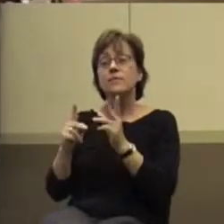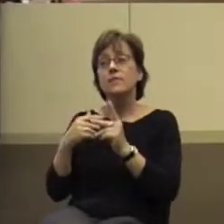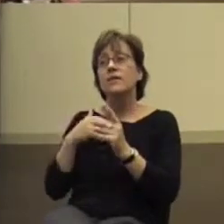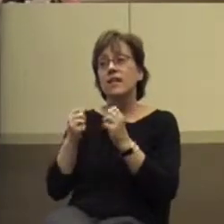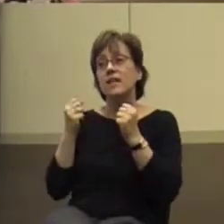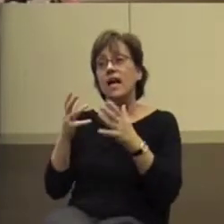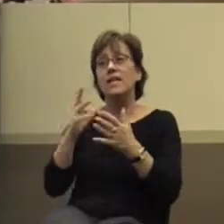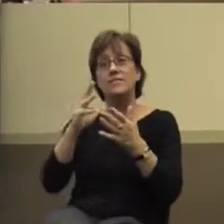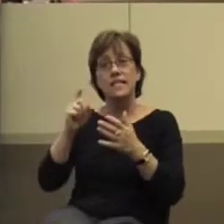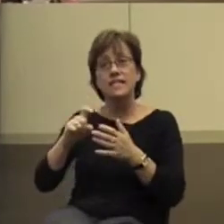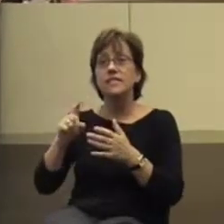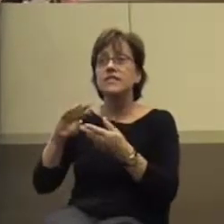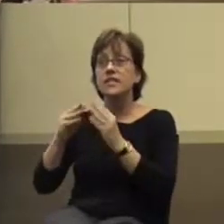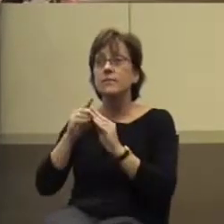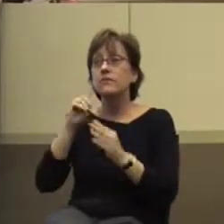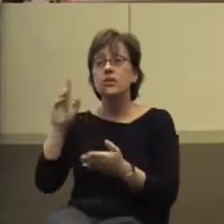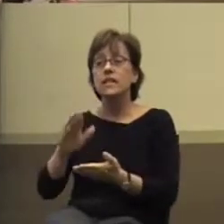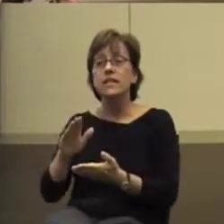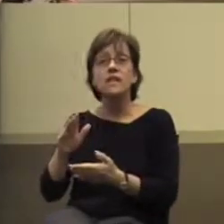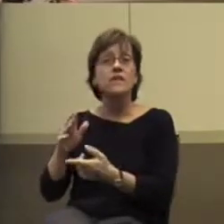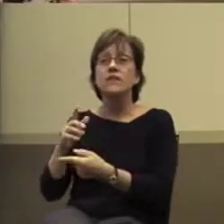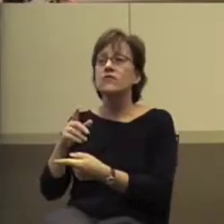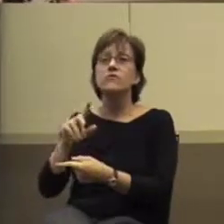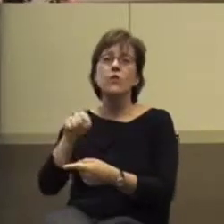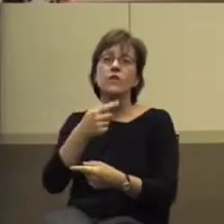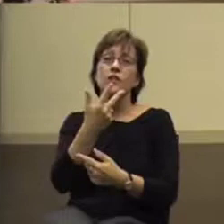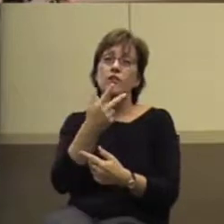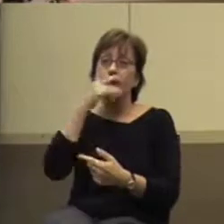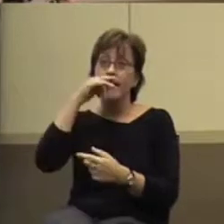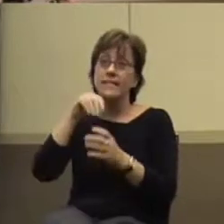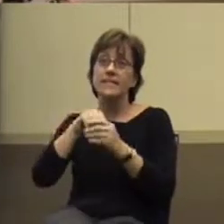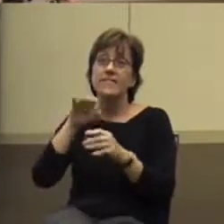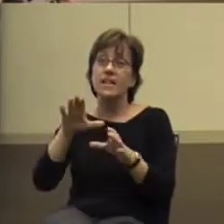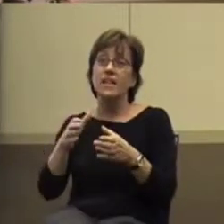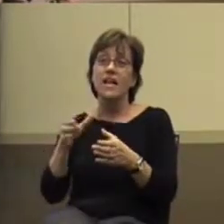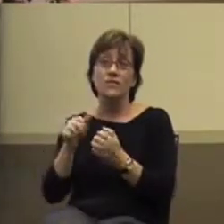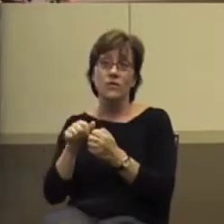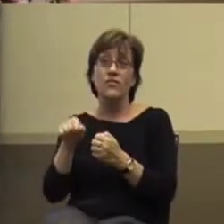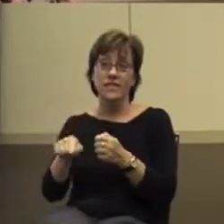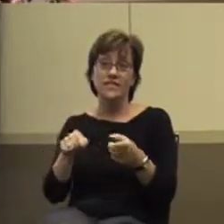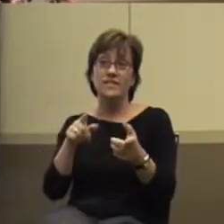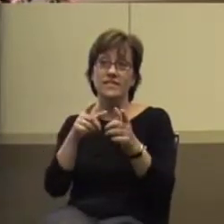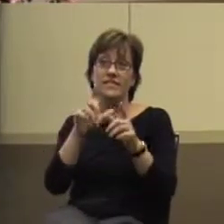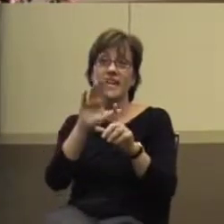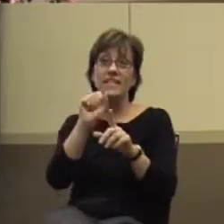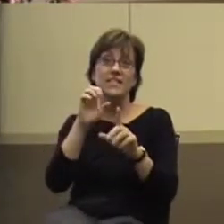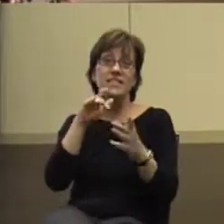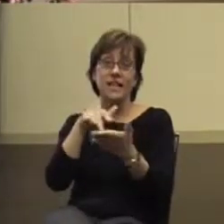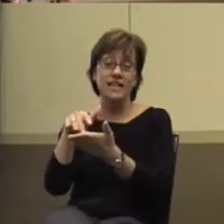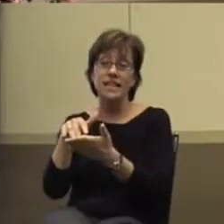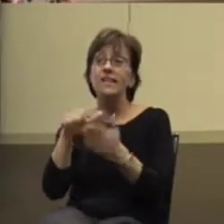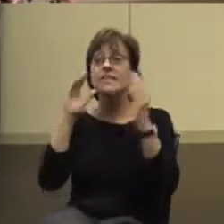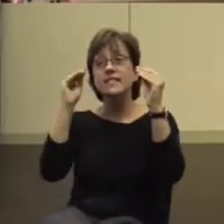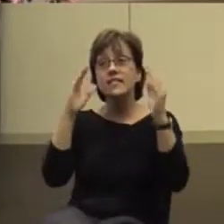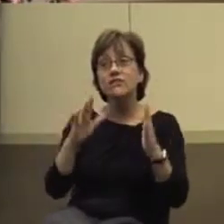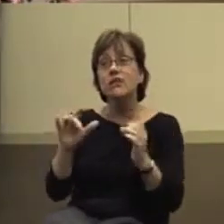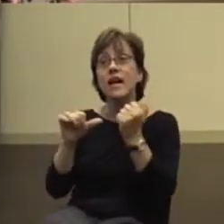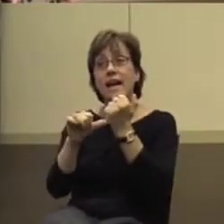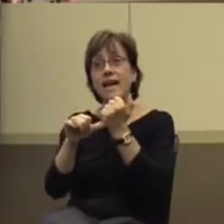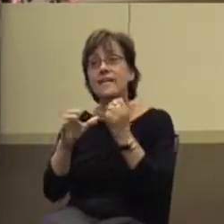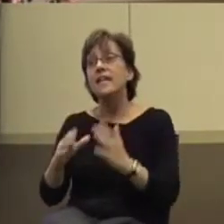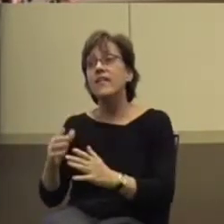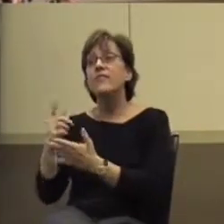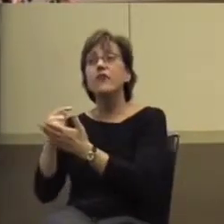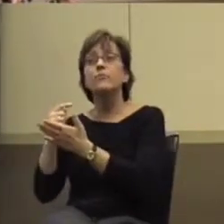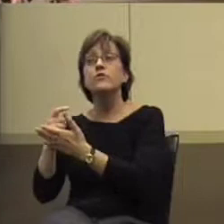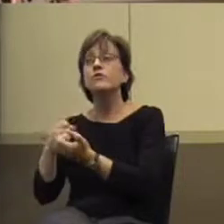needs, the numbers are low, but she was even lucky. There was only 3 kids in this class. You know, so with the teacher and then the aide, and then there was a therapeutic support for